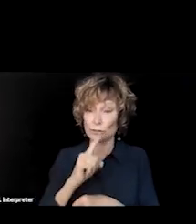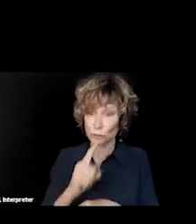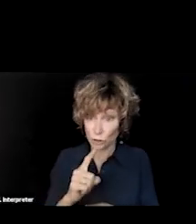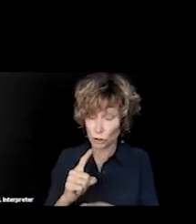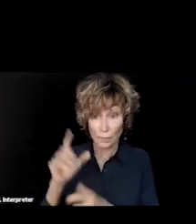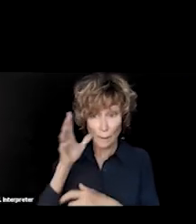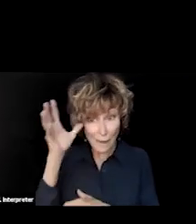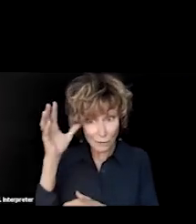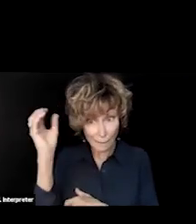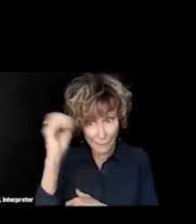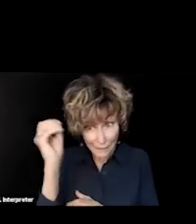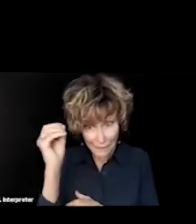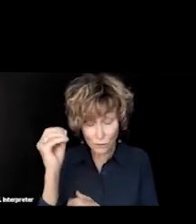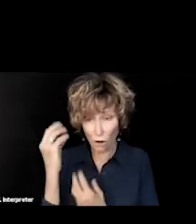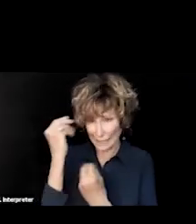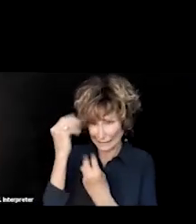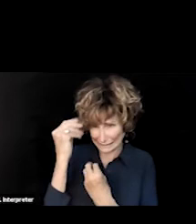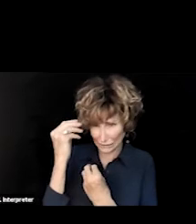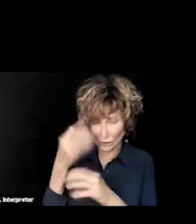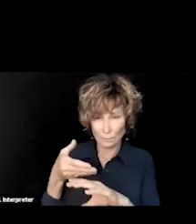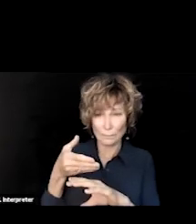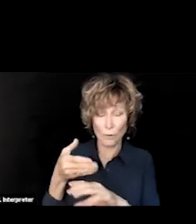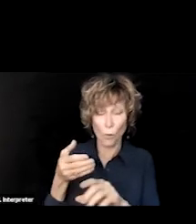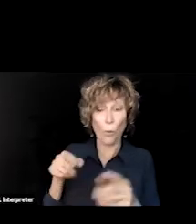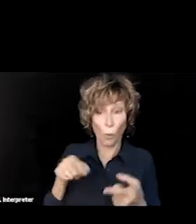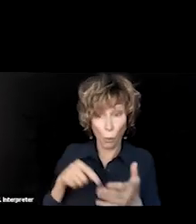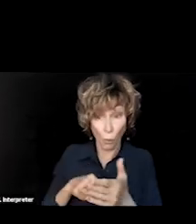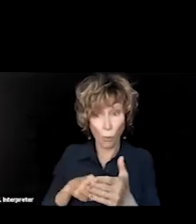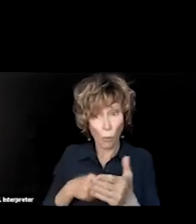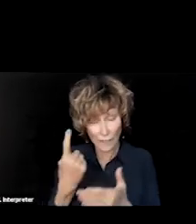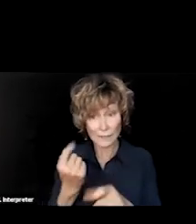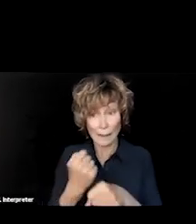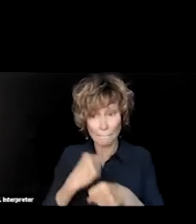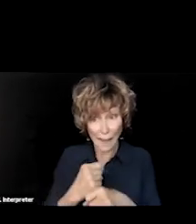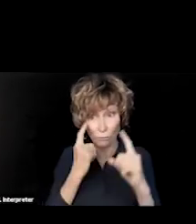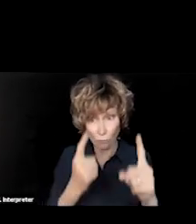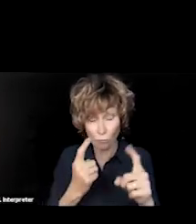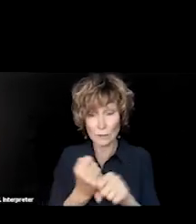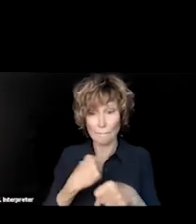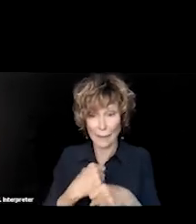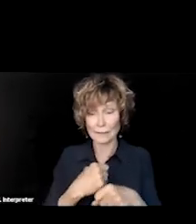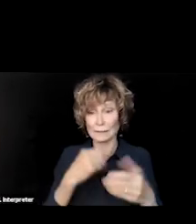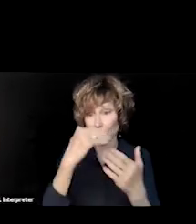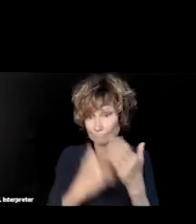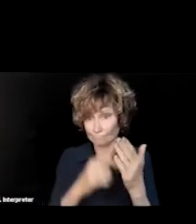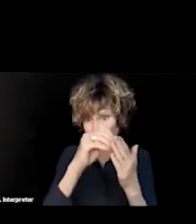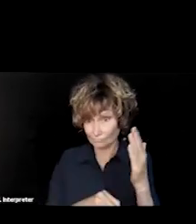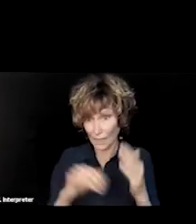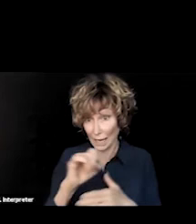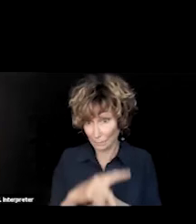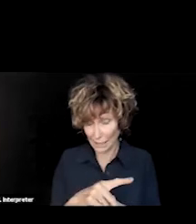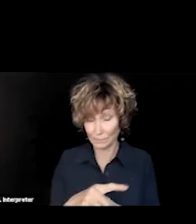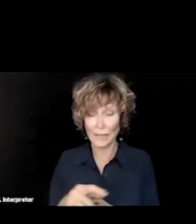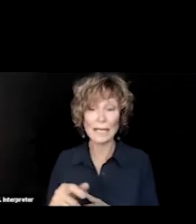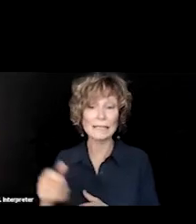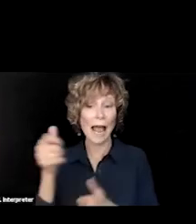opinions are considered in establishing their child's goals and services. So our recent, the Supreme